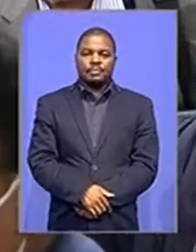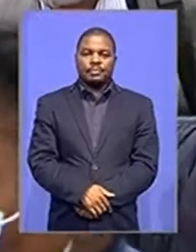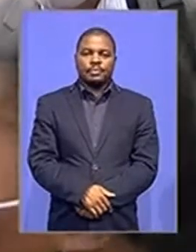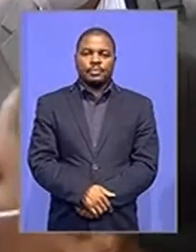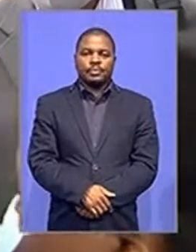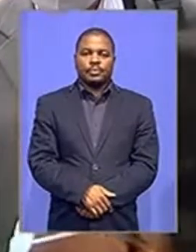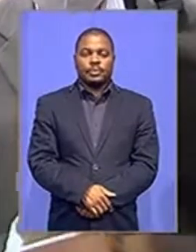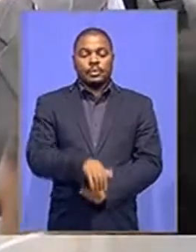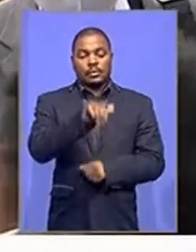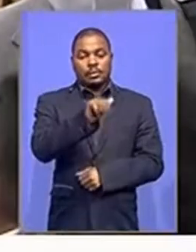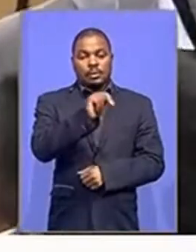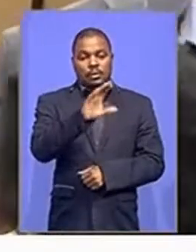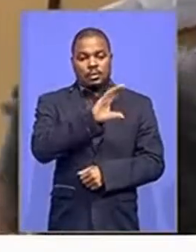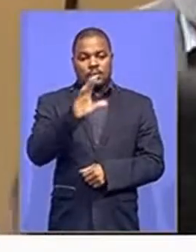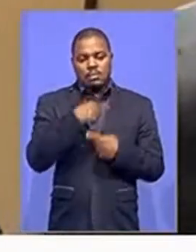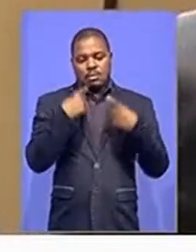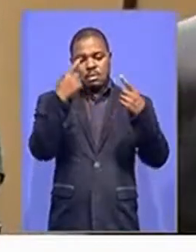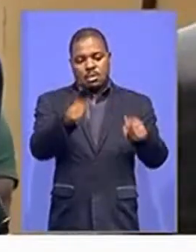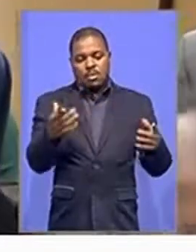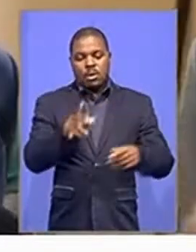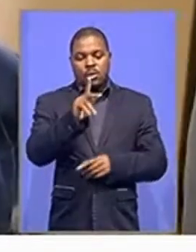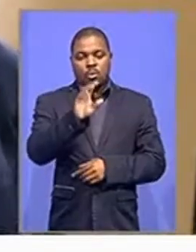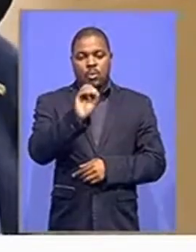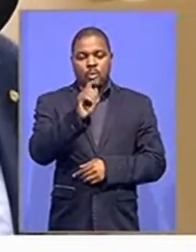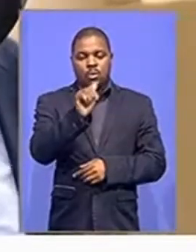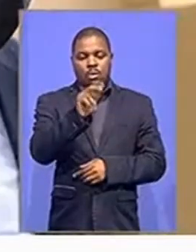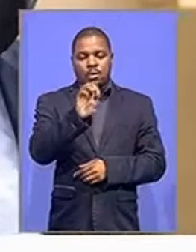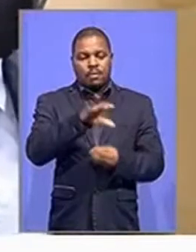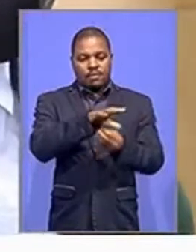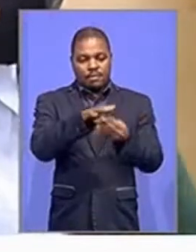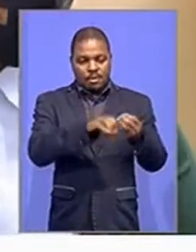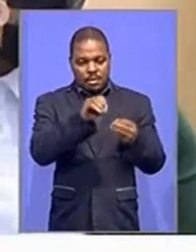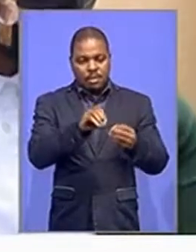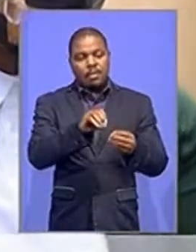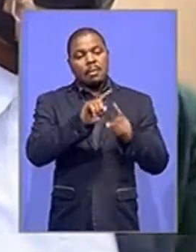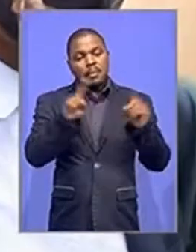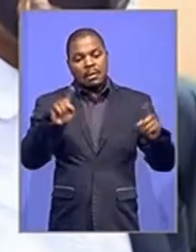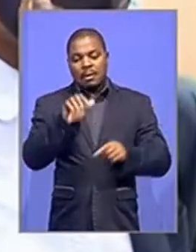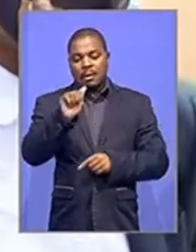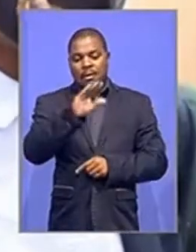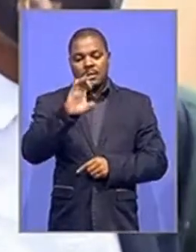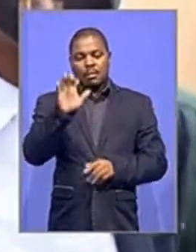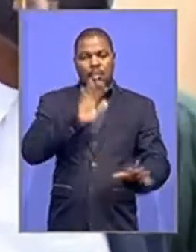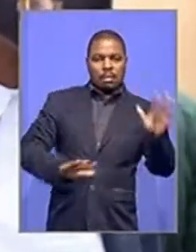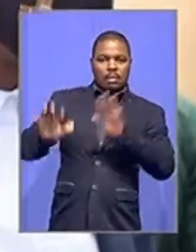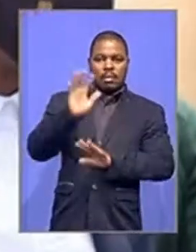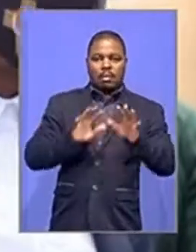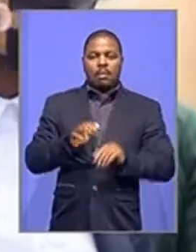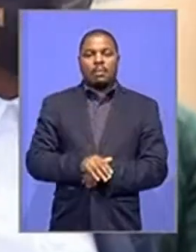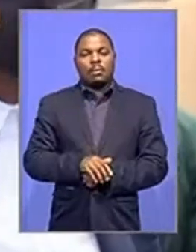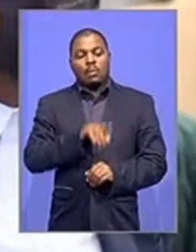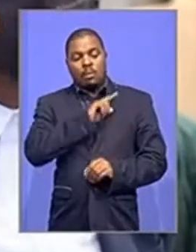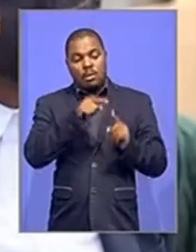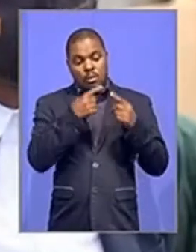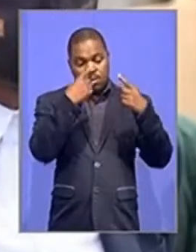Loeto la kemedi ya ANC kwa lelapeng la Bagakotane le ne la fetoga go nna se Ace Magashule a neng a sa se solofela. O ne a etetse